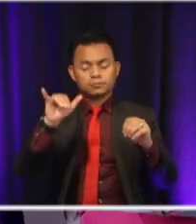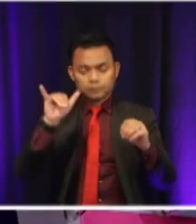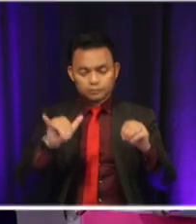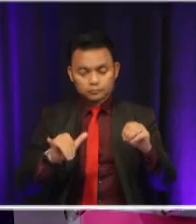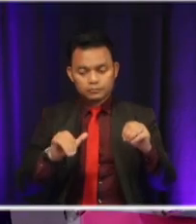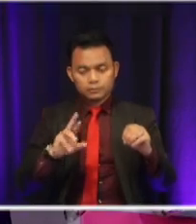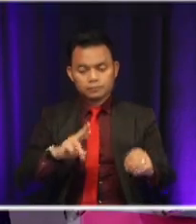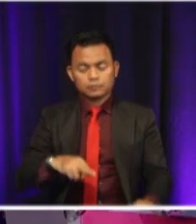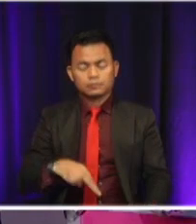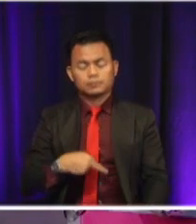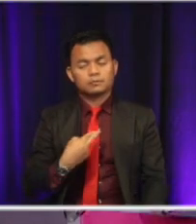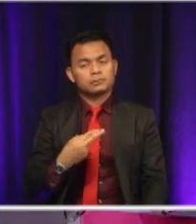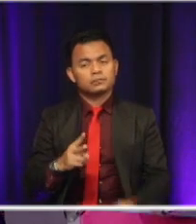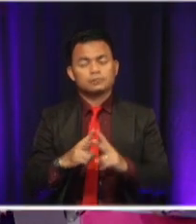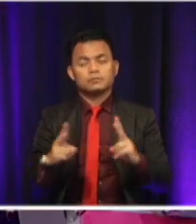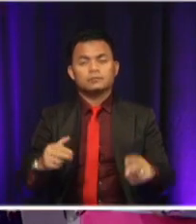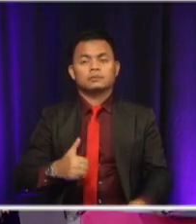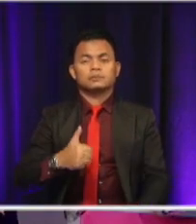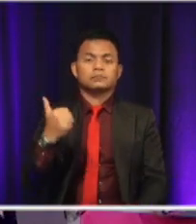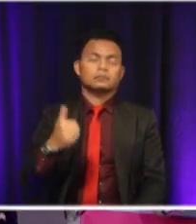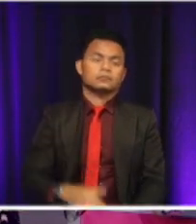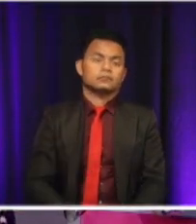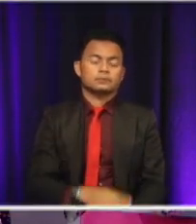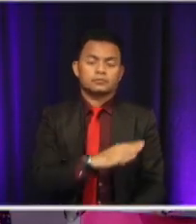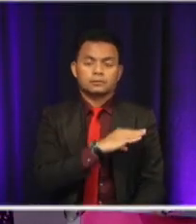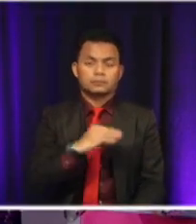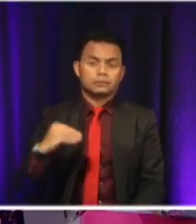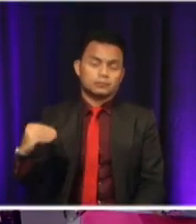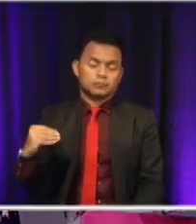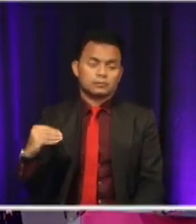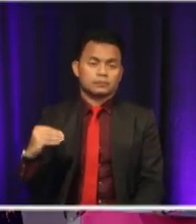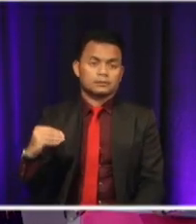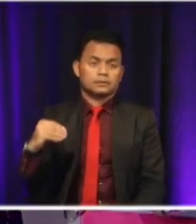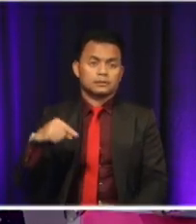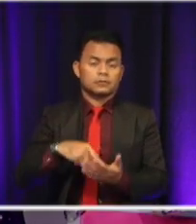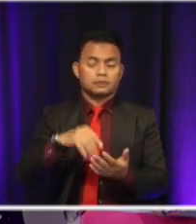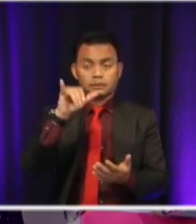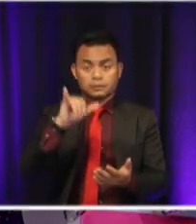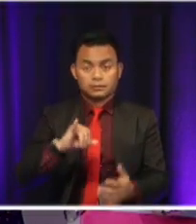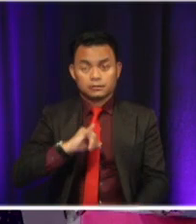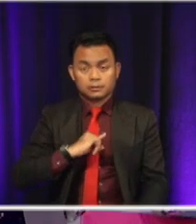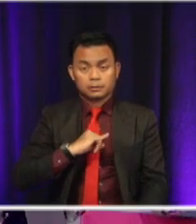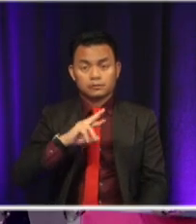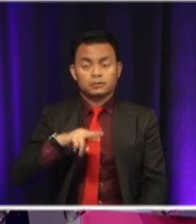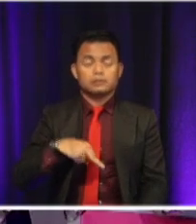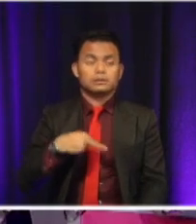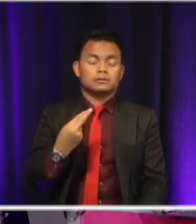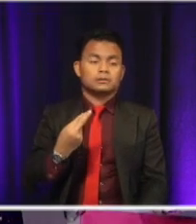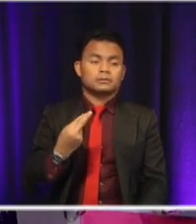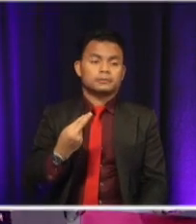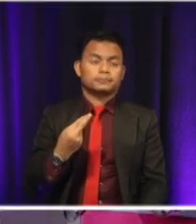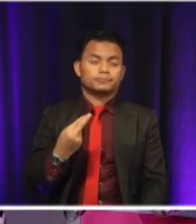strong values. So as I have placed there on the slide, the best in